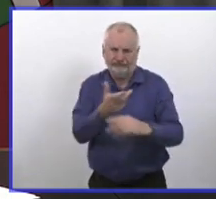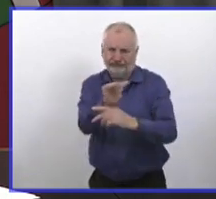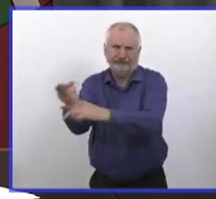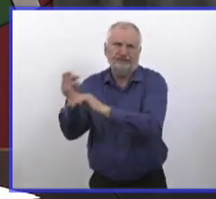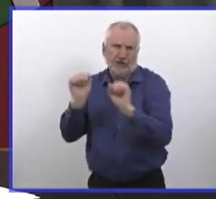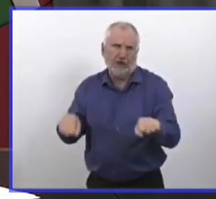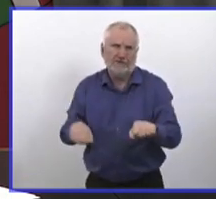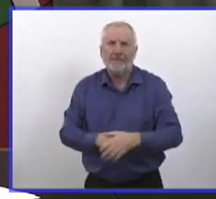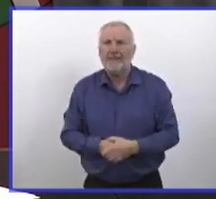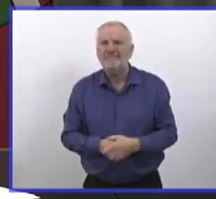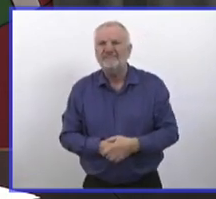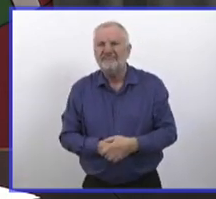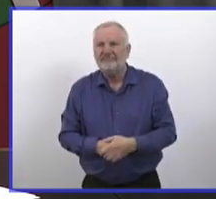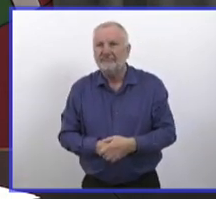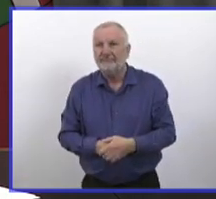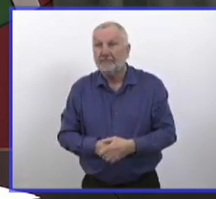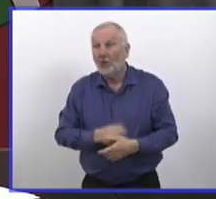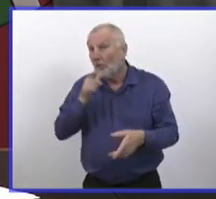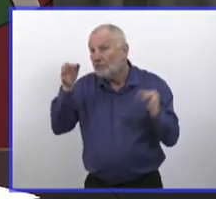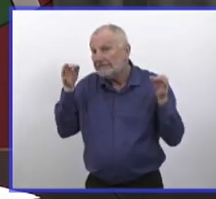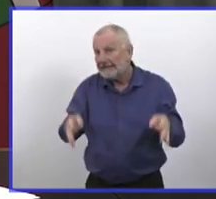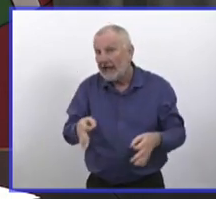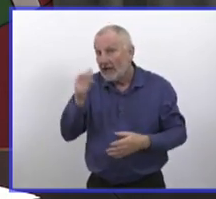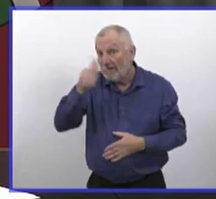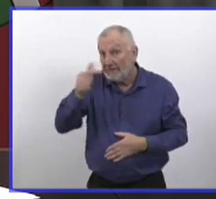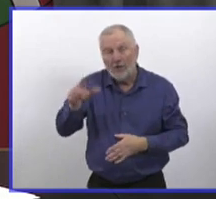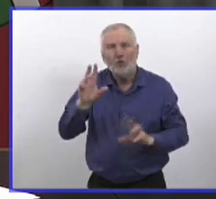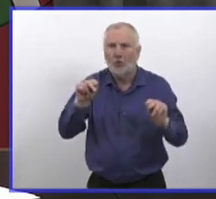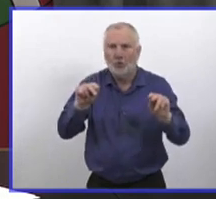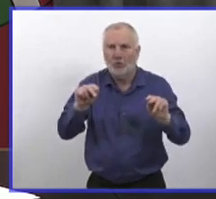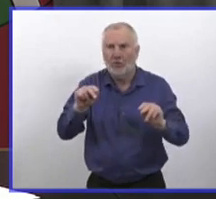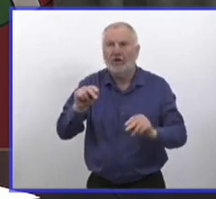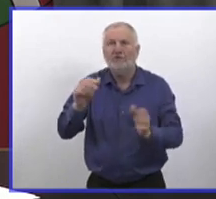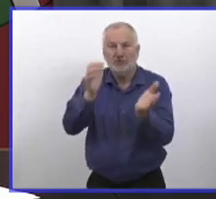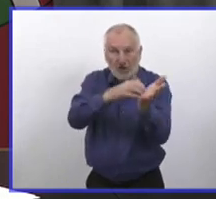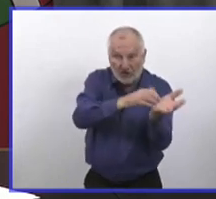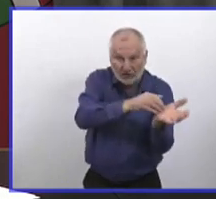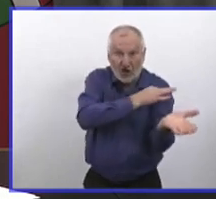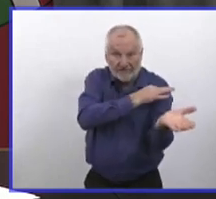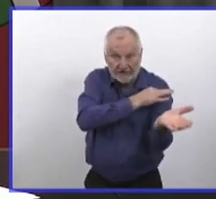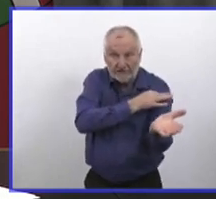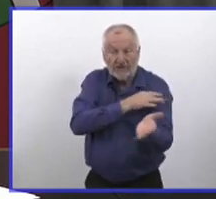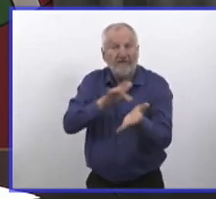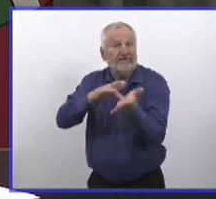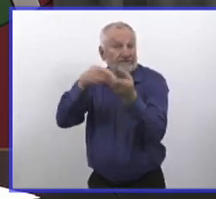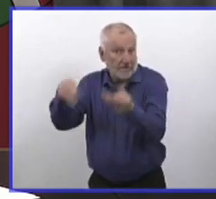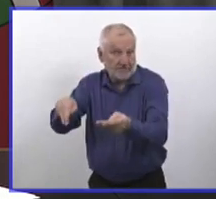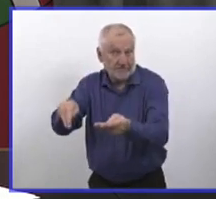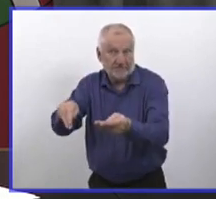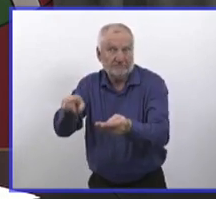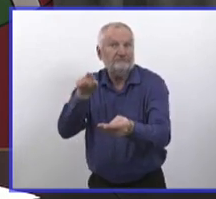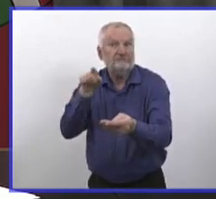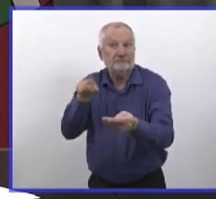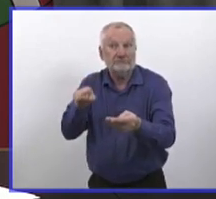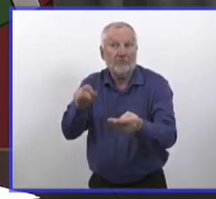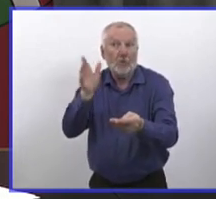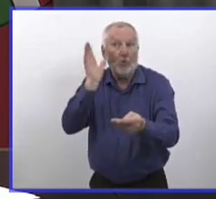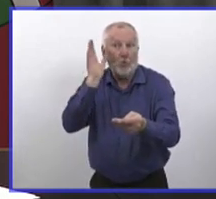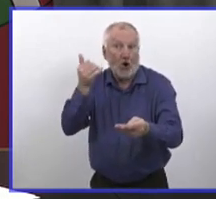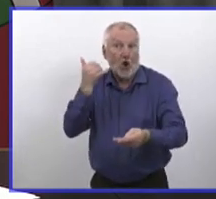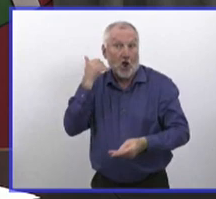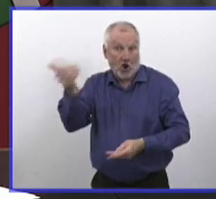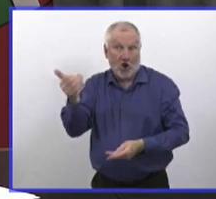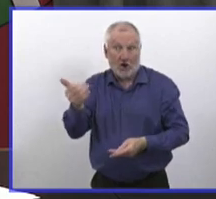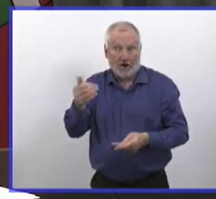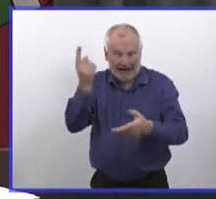the pharmacists or physicians can expect to hear from them likely next week, to be booked